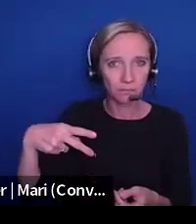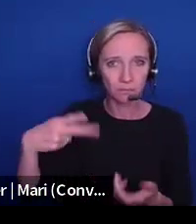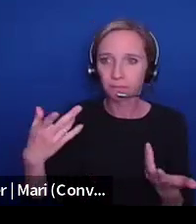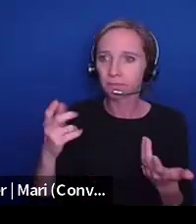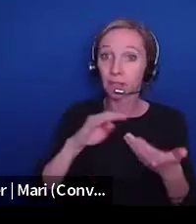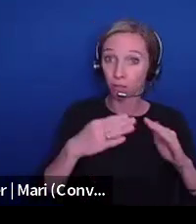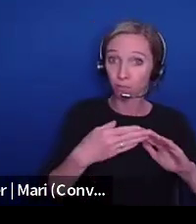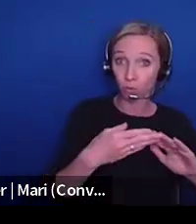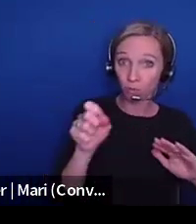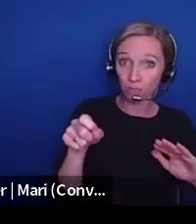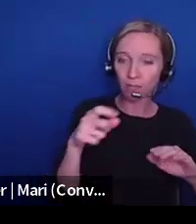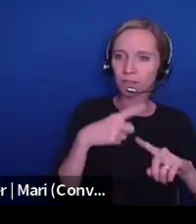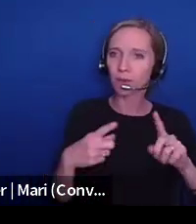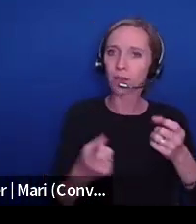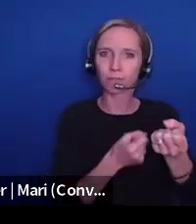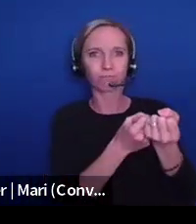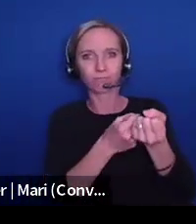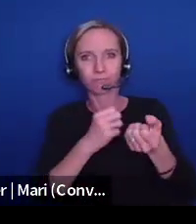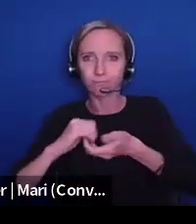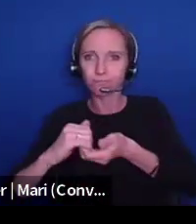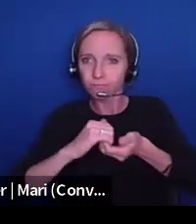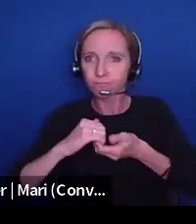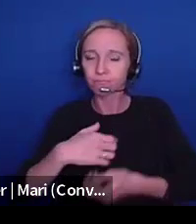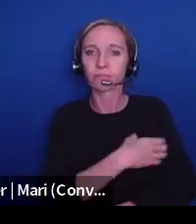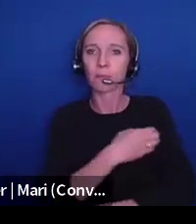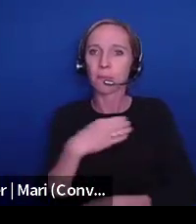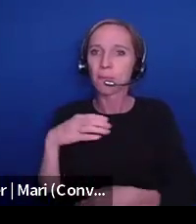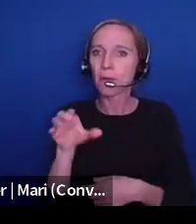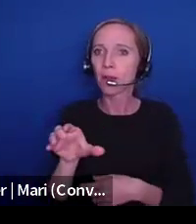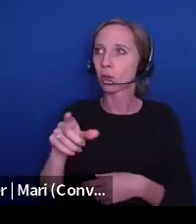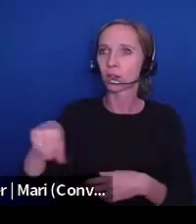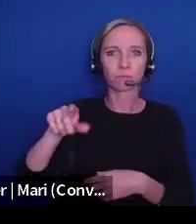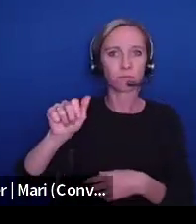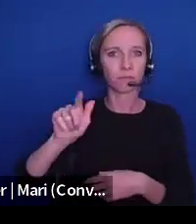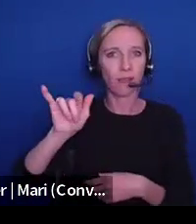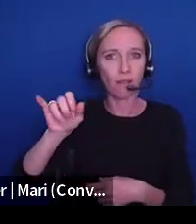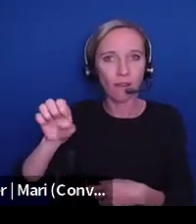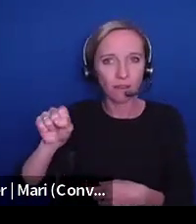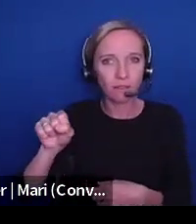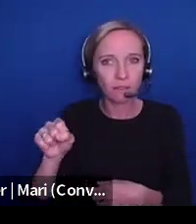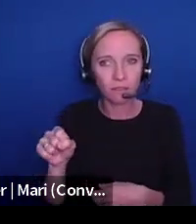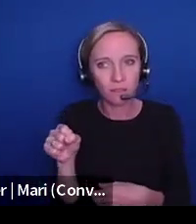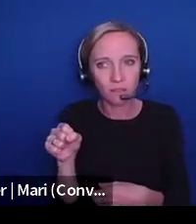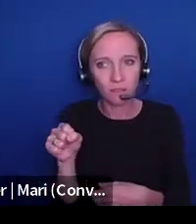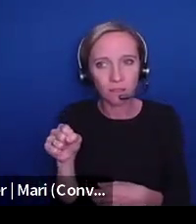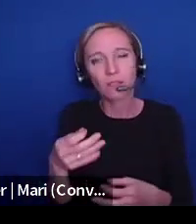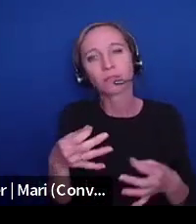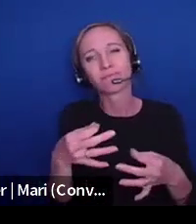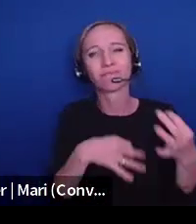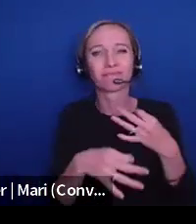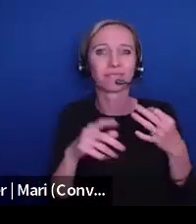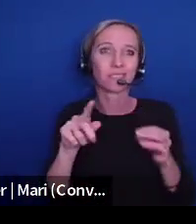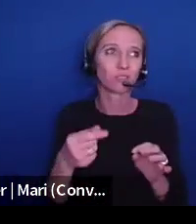the community, but also like allyship and empowering allies. So versus just